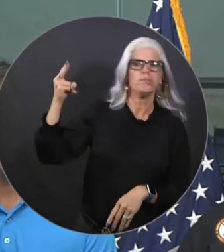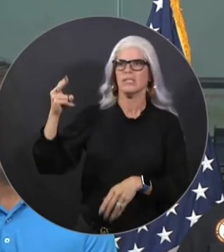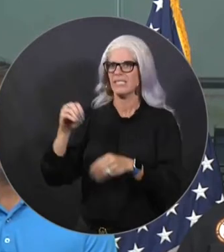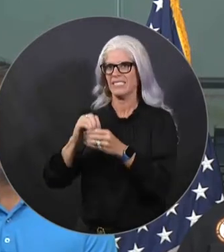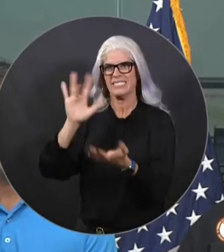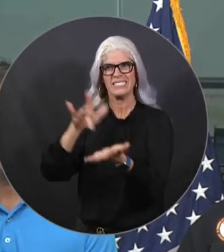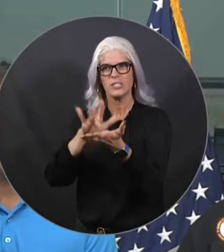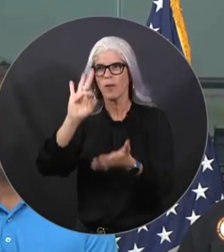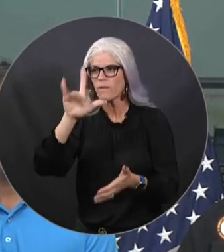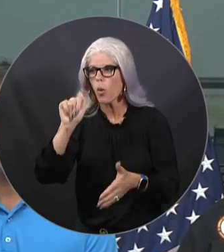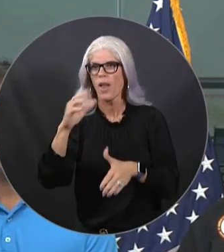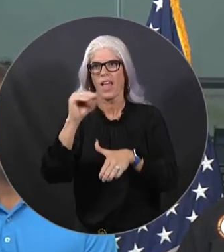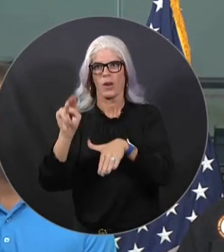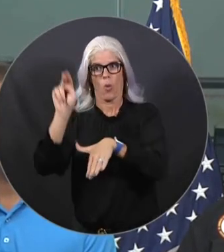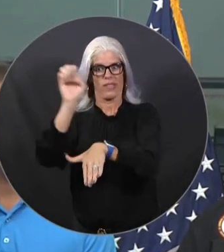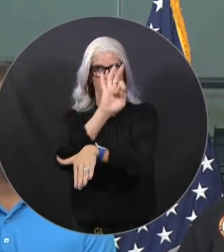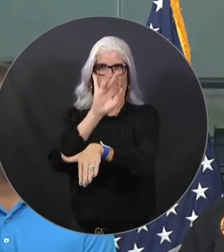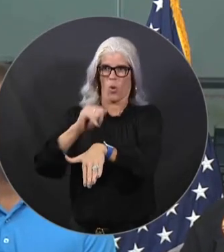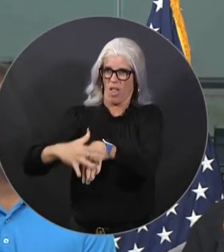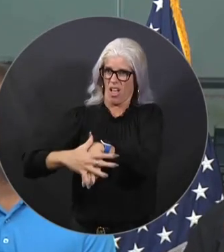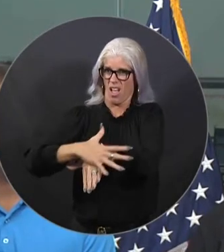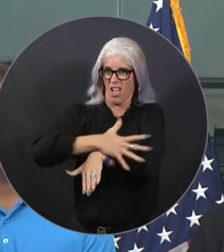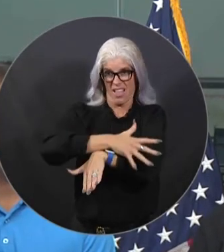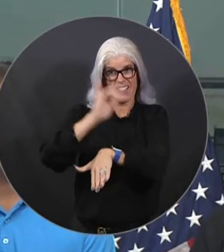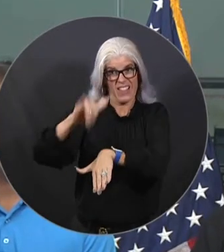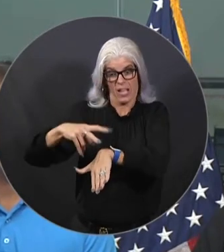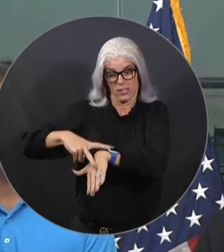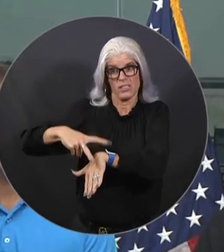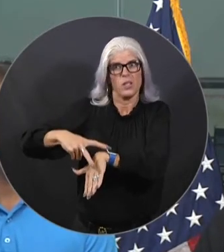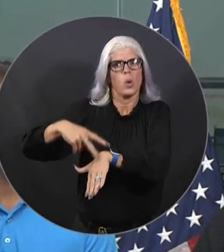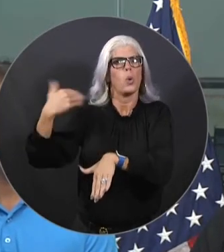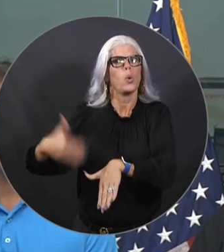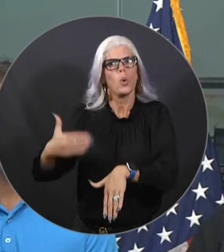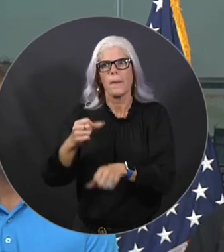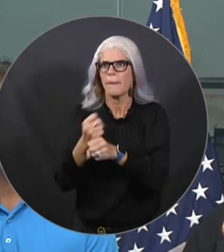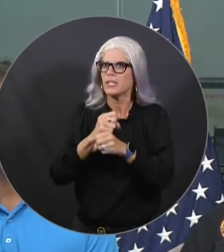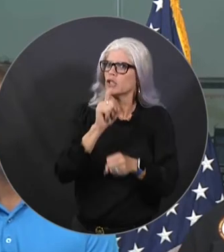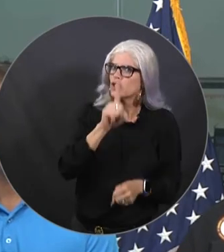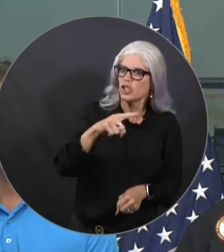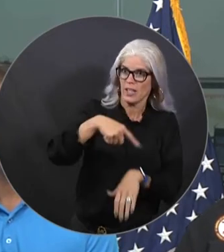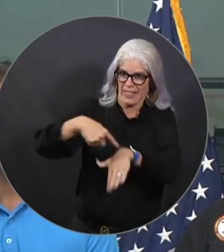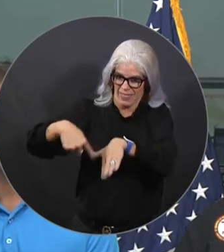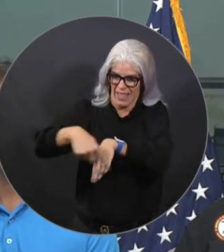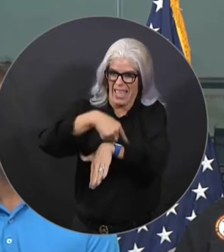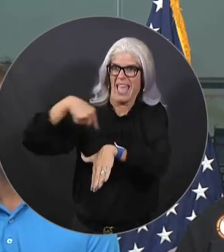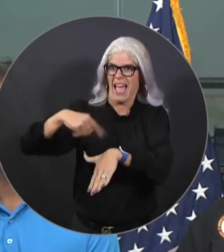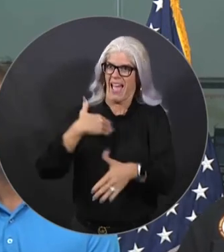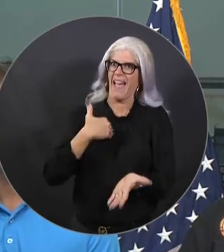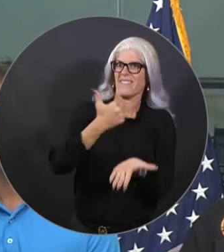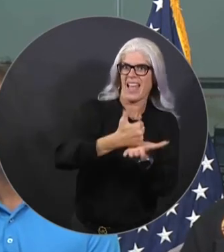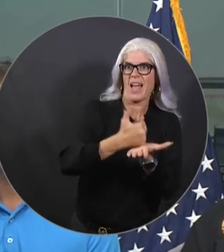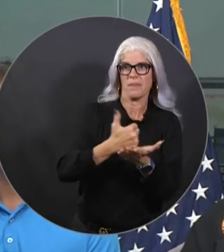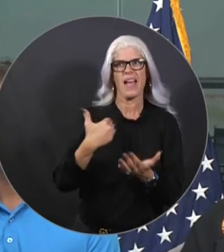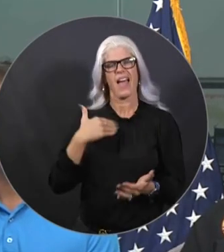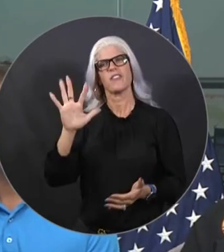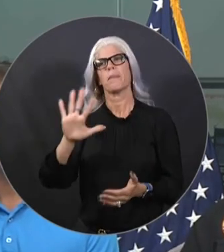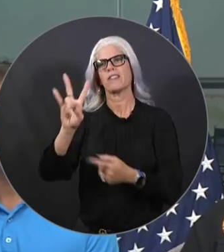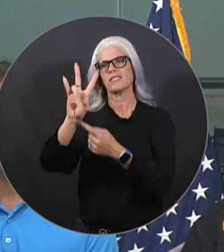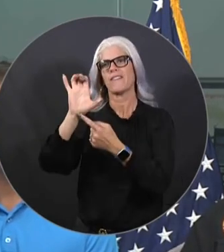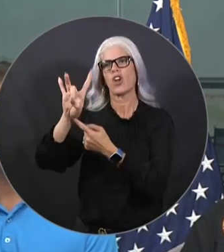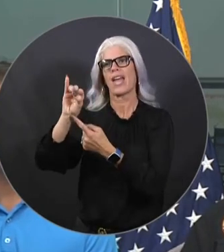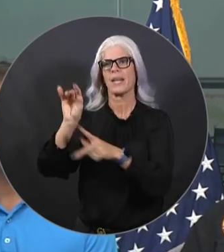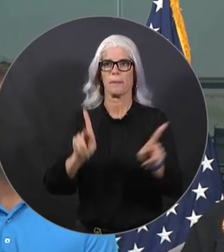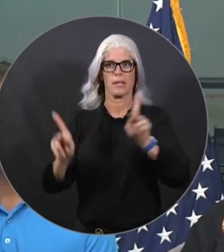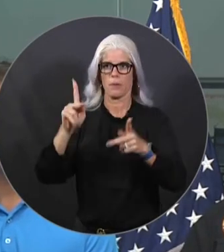folks also have the ability to get assistance if they need it. Over 8,700 people have already registered with FEMA. If